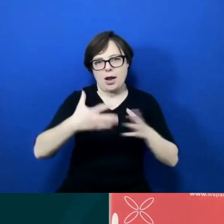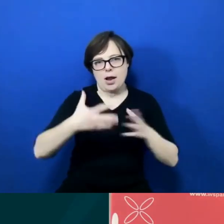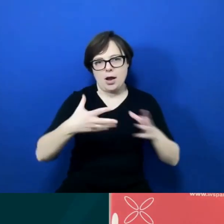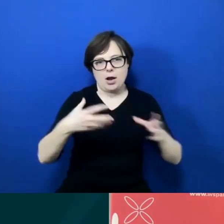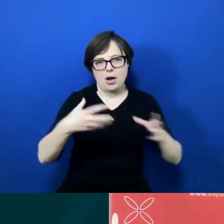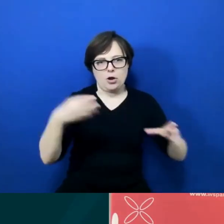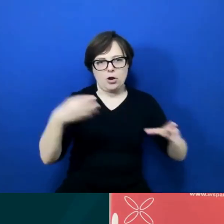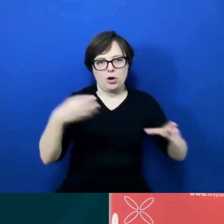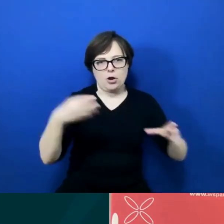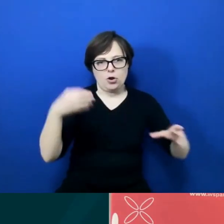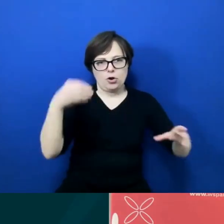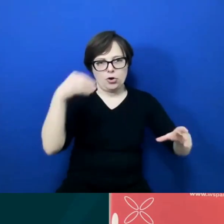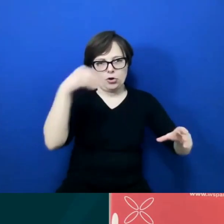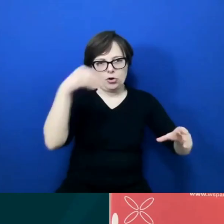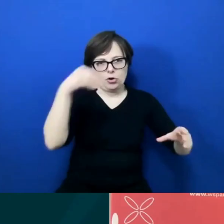40%